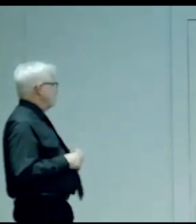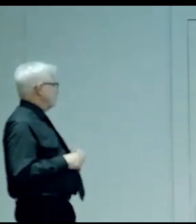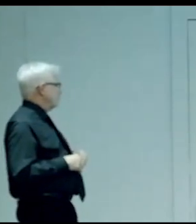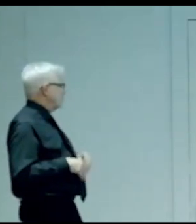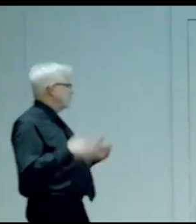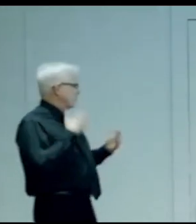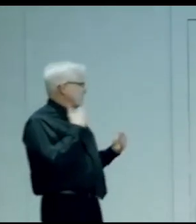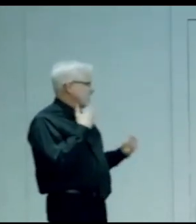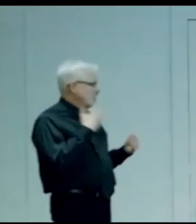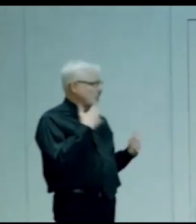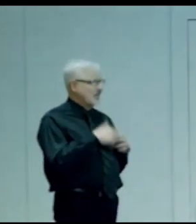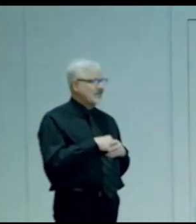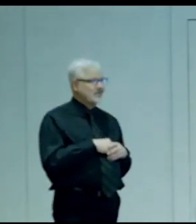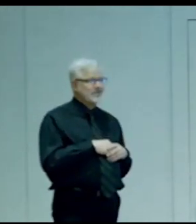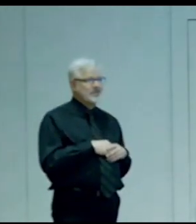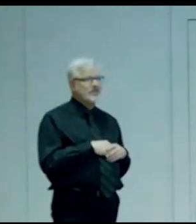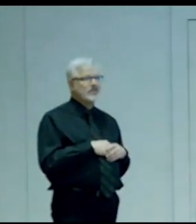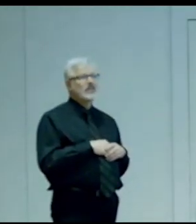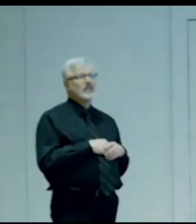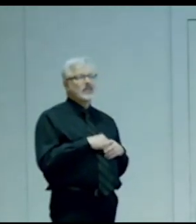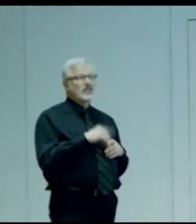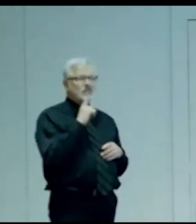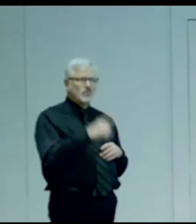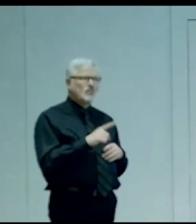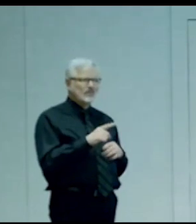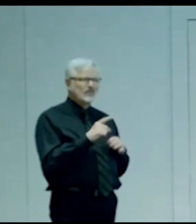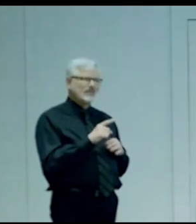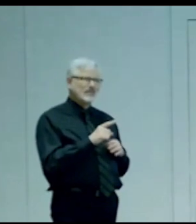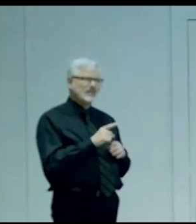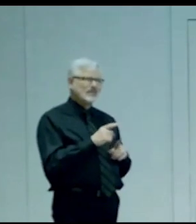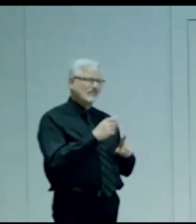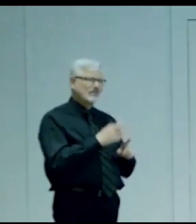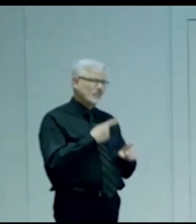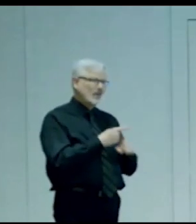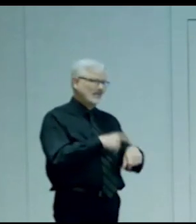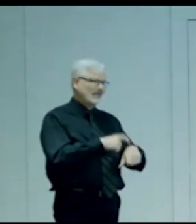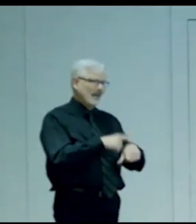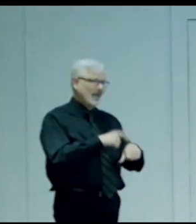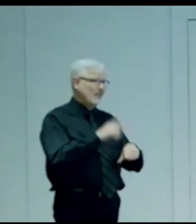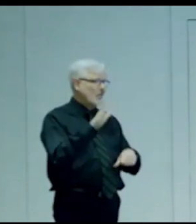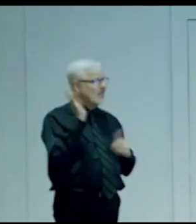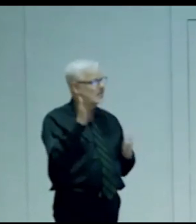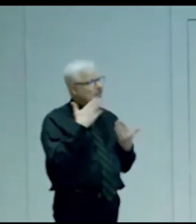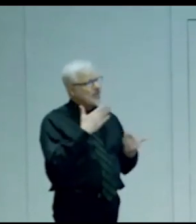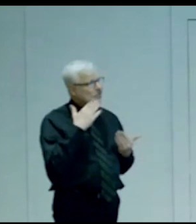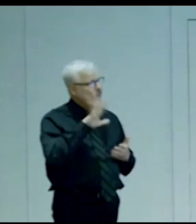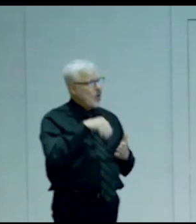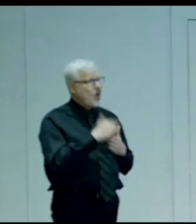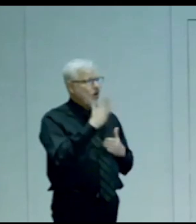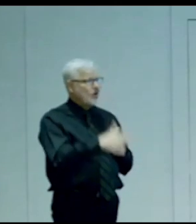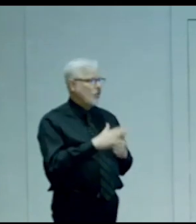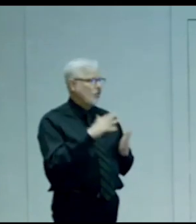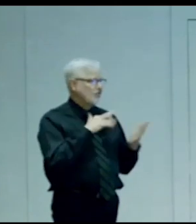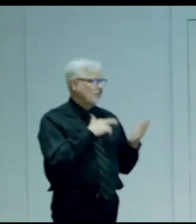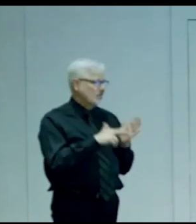Thank you, Bill, for your outstanding and deeply timely lecture. We are grateful for all the contributions you've made. This is